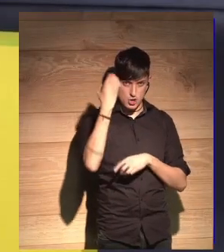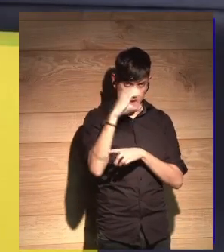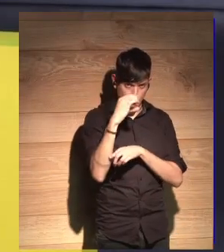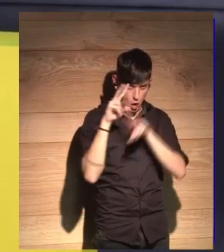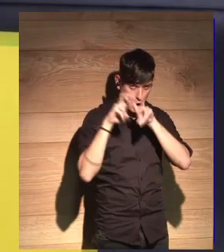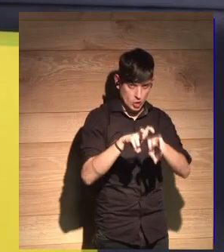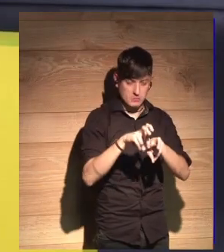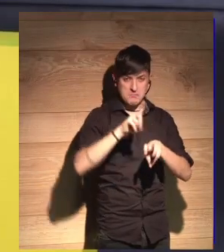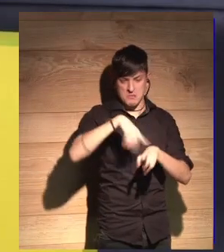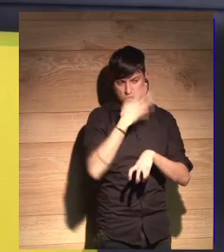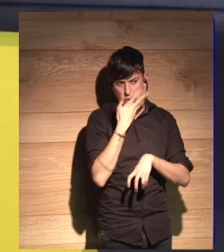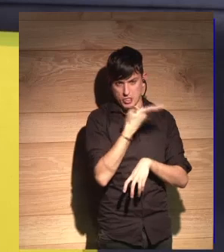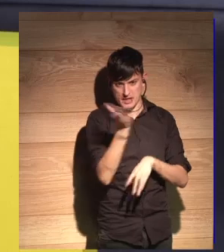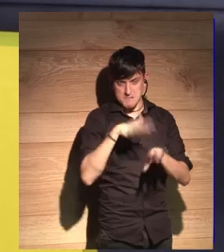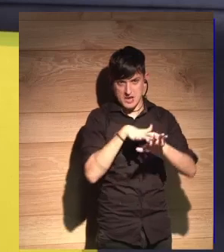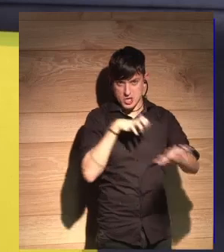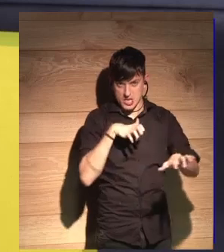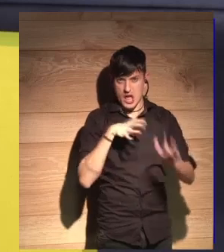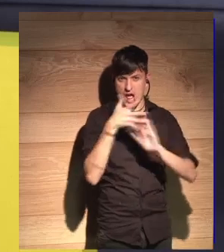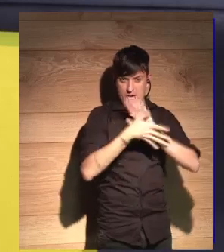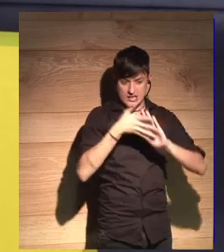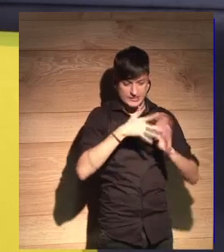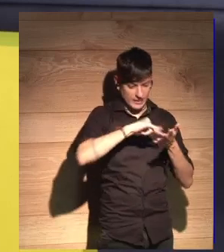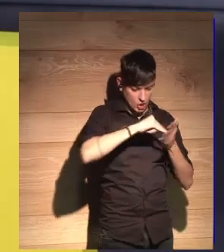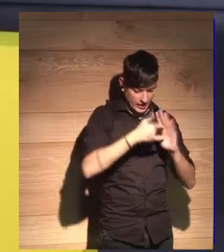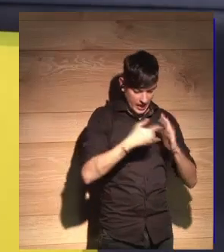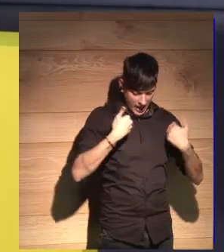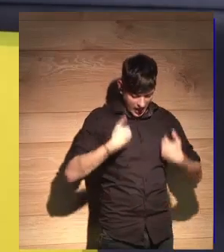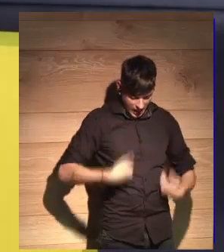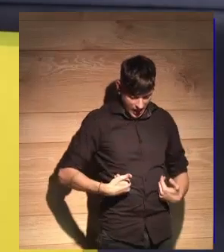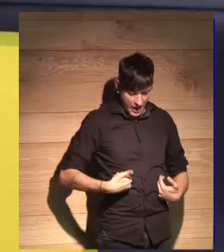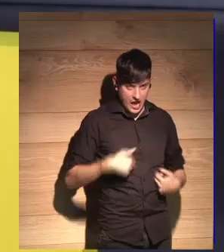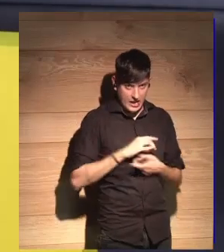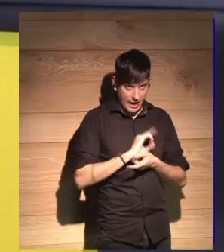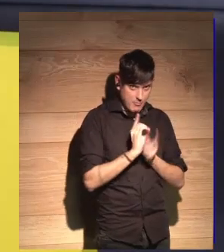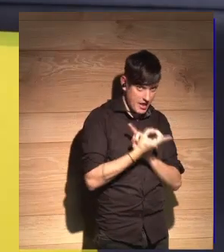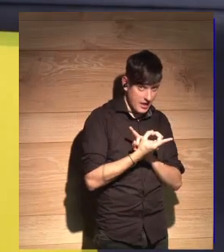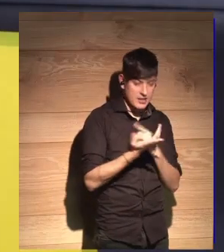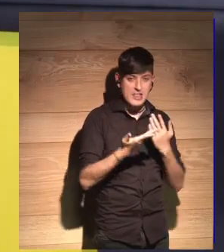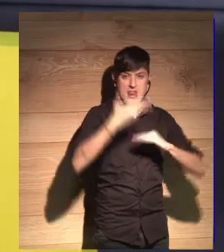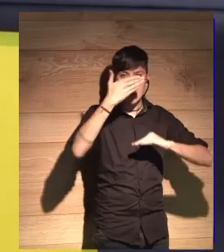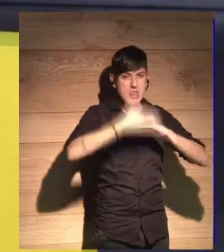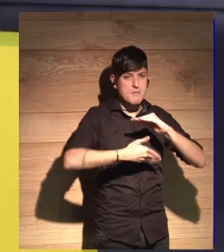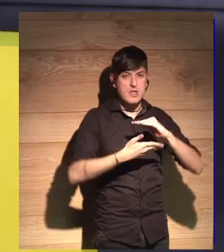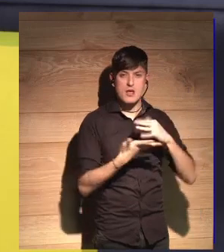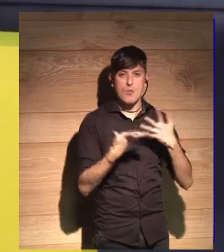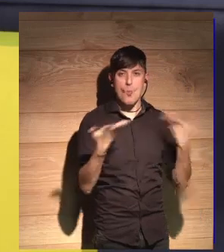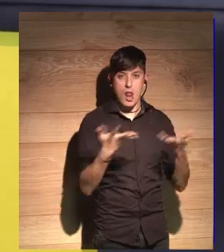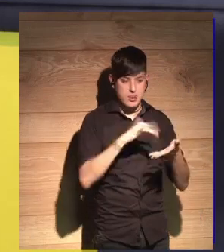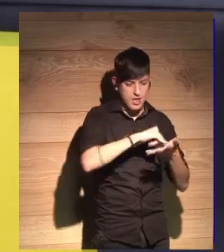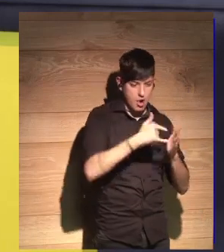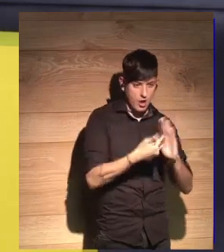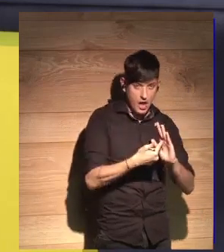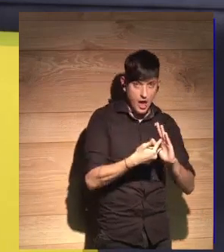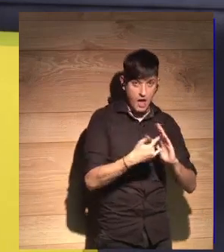And we spoke about how technology, or whether technology was changing our essence, the essence of our being, and to what extent we